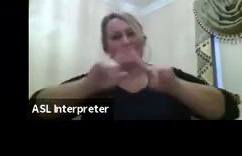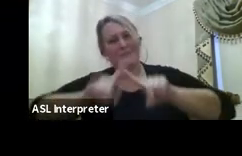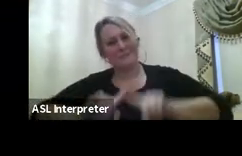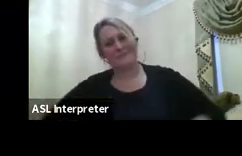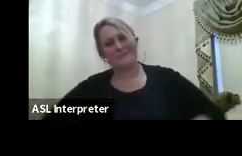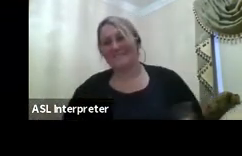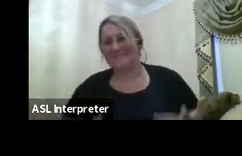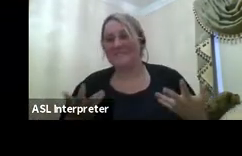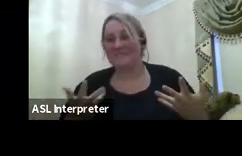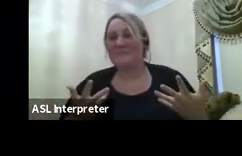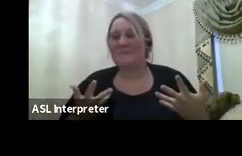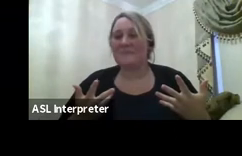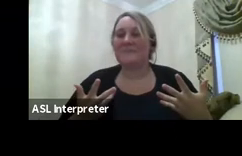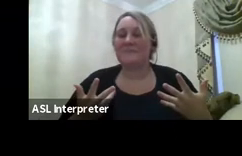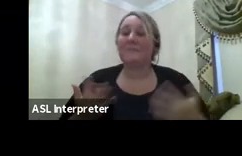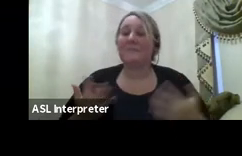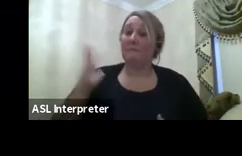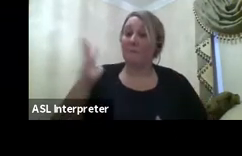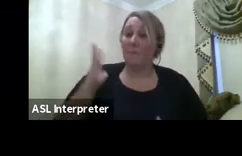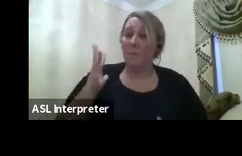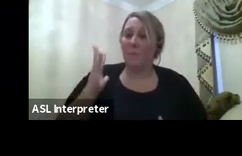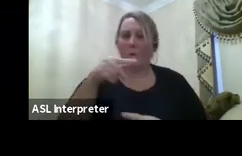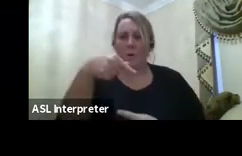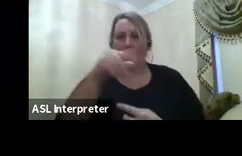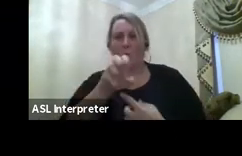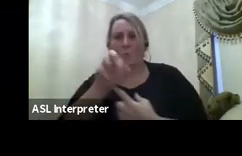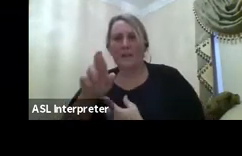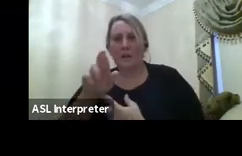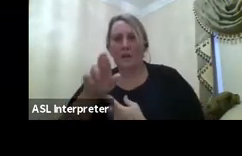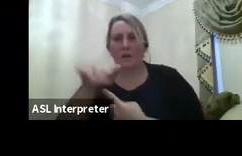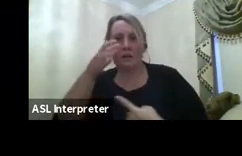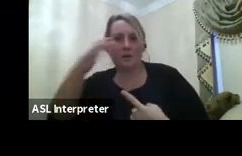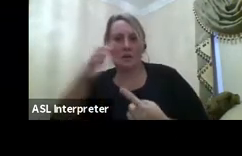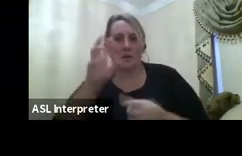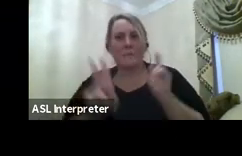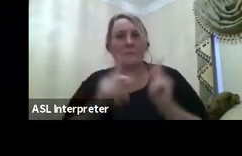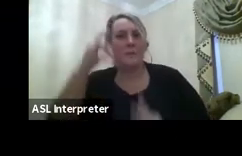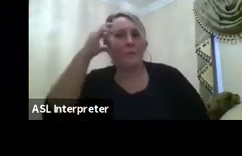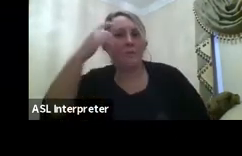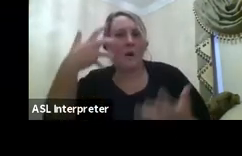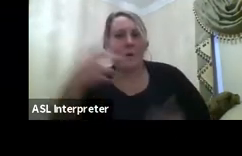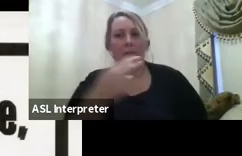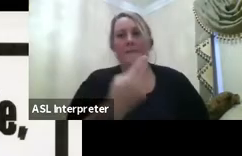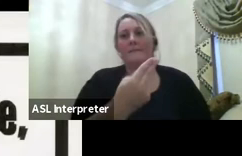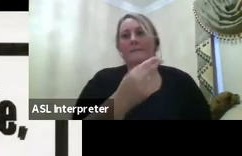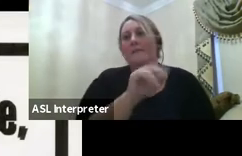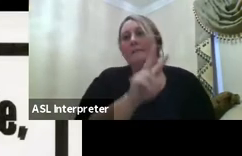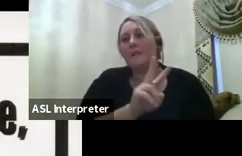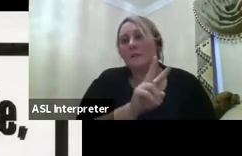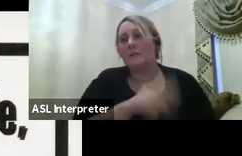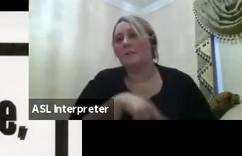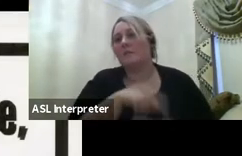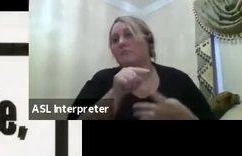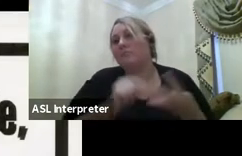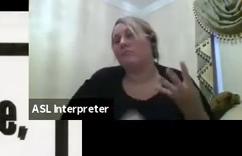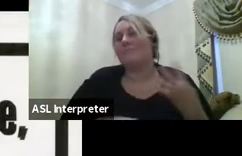homophobia and doing projects within a queer Asian formations that address some of those issues.